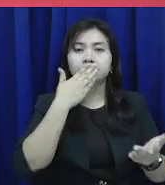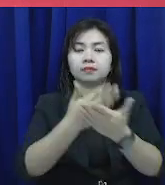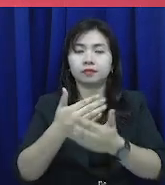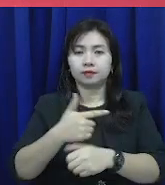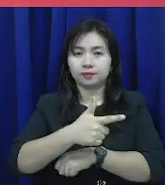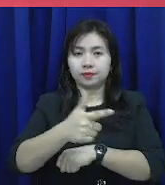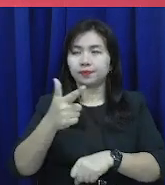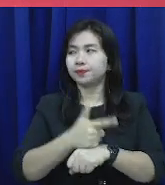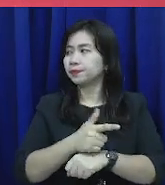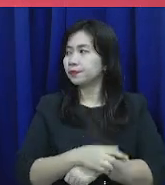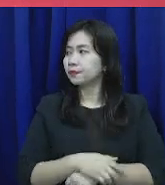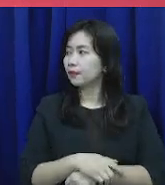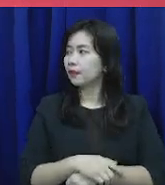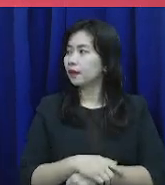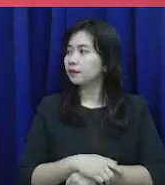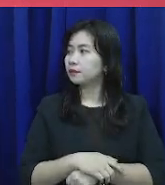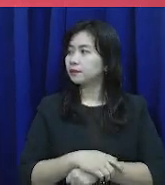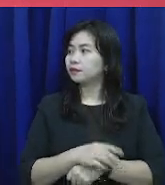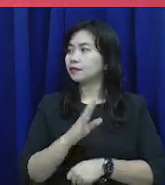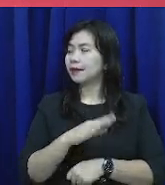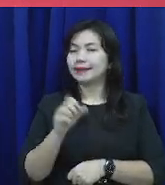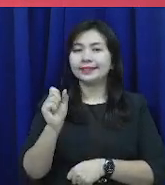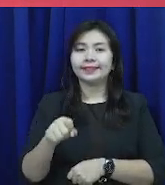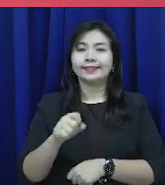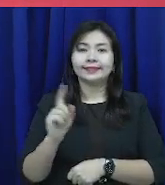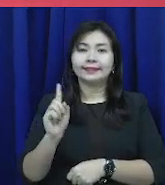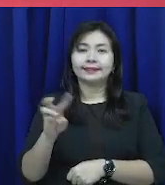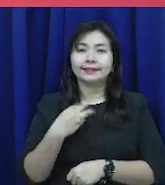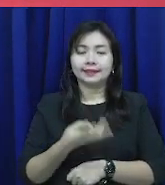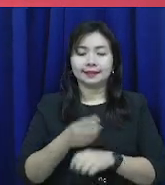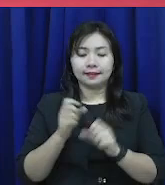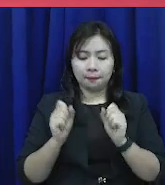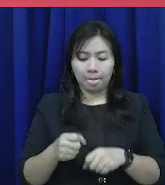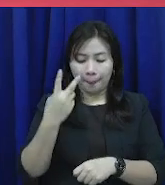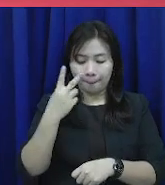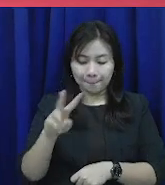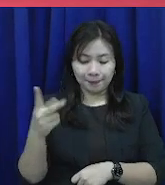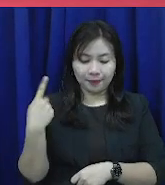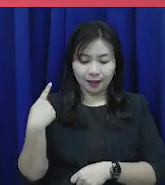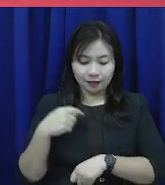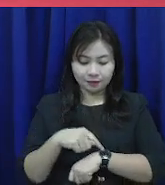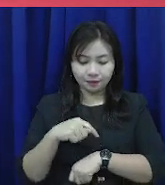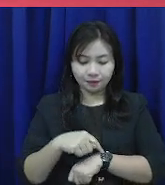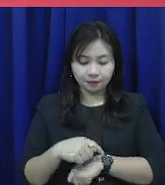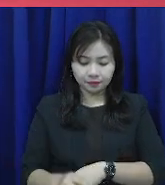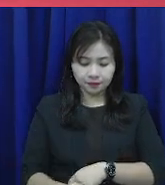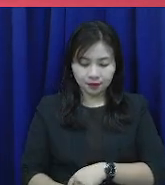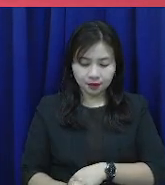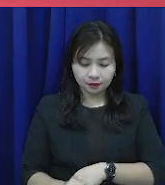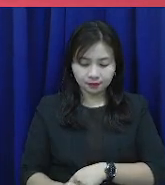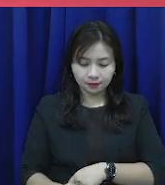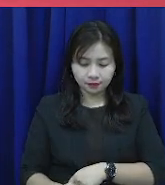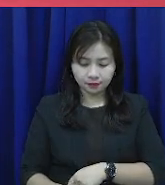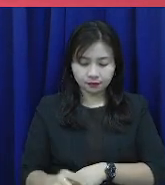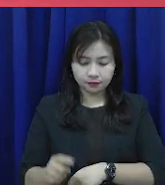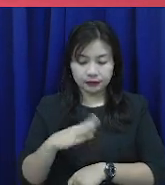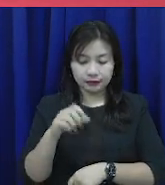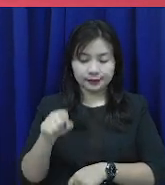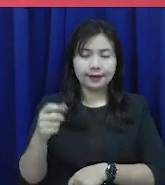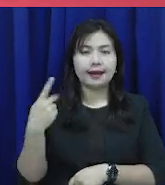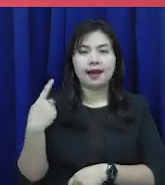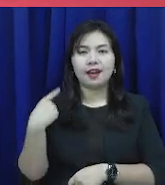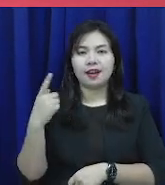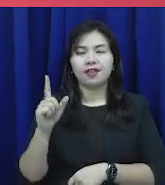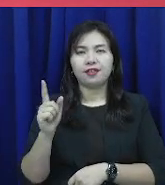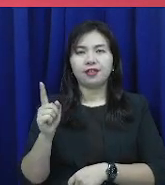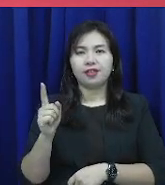natin diyan So makikita po natin diyan na Meron pong mga pagkakataon na yong meron ding thorny ground you